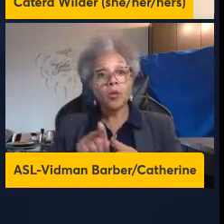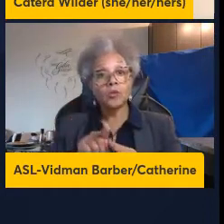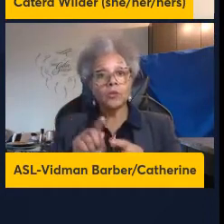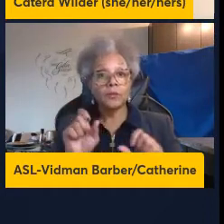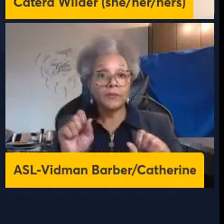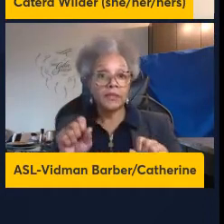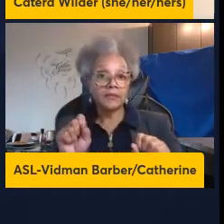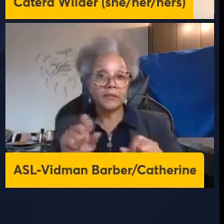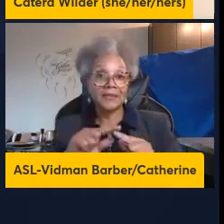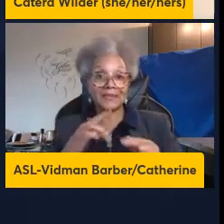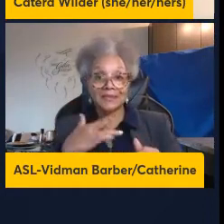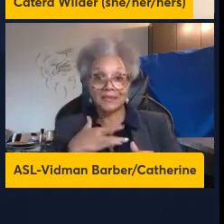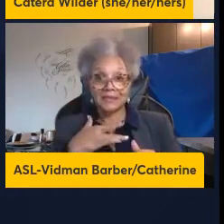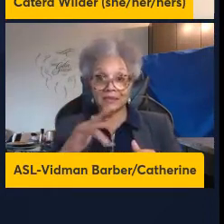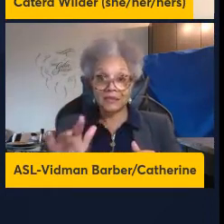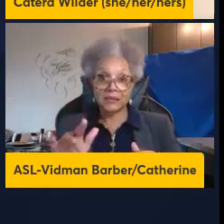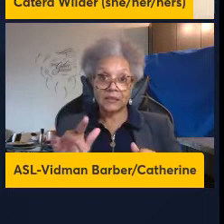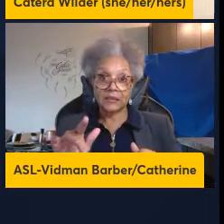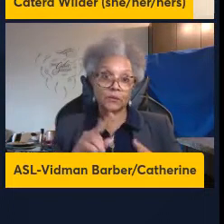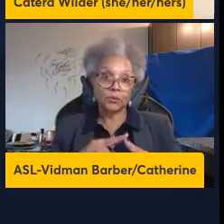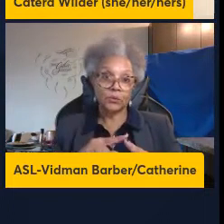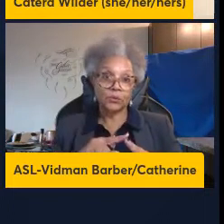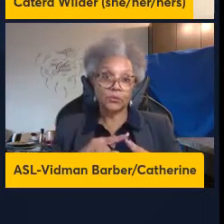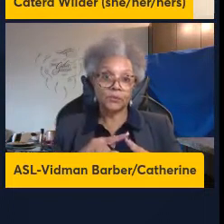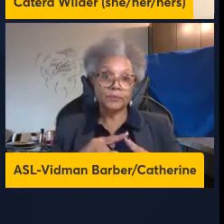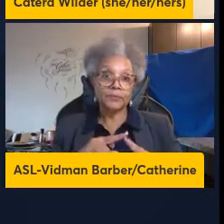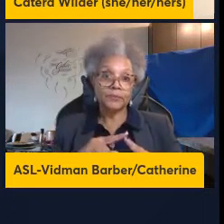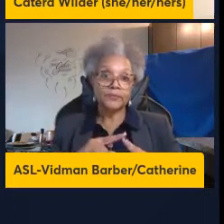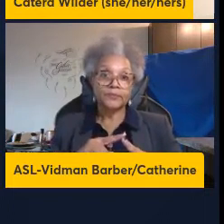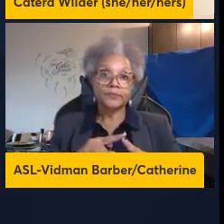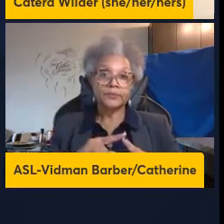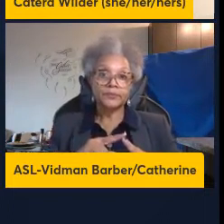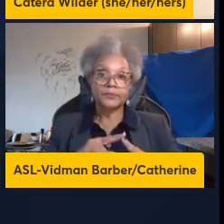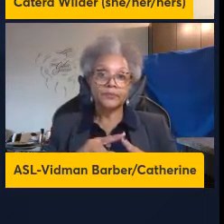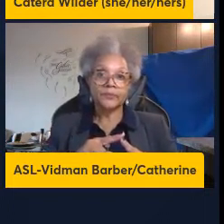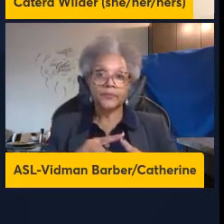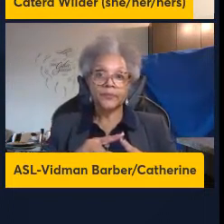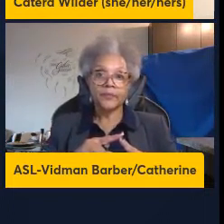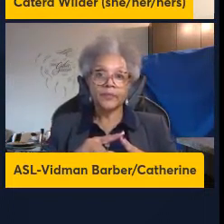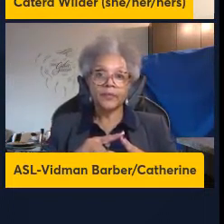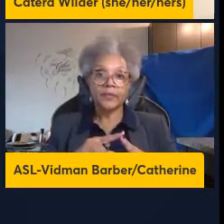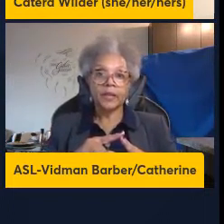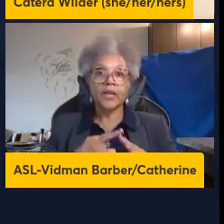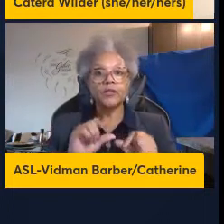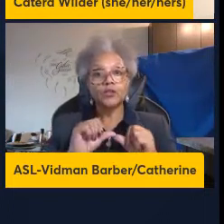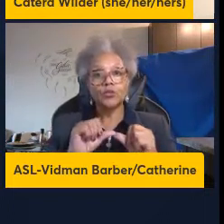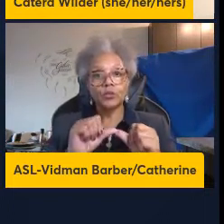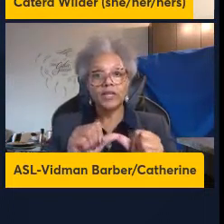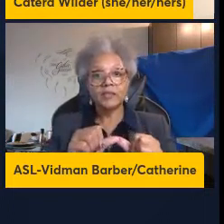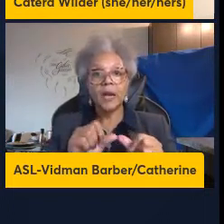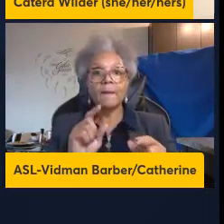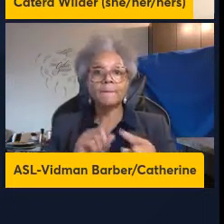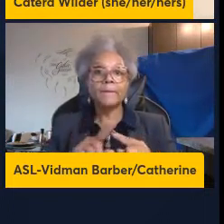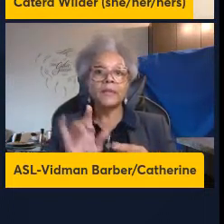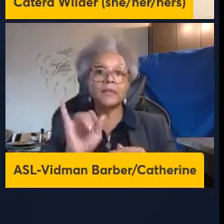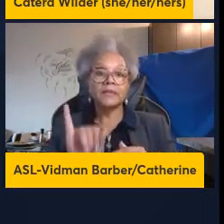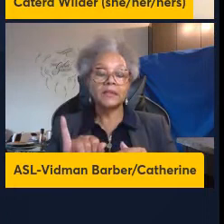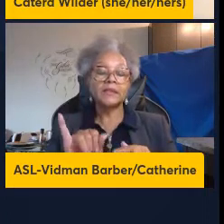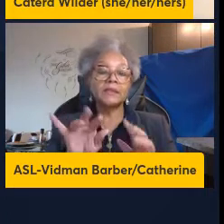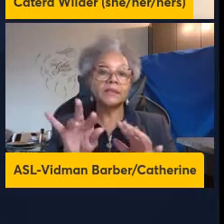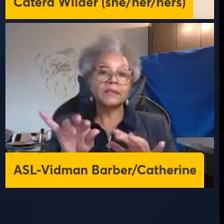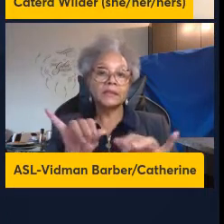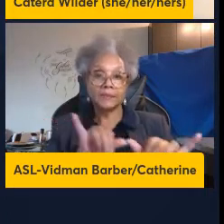to be sensitive to the dose, but also duration. So in this particular simulation, we